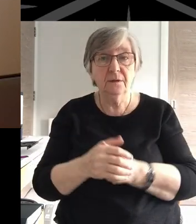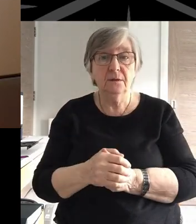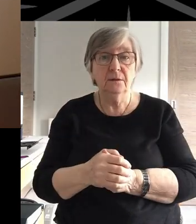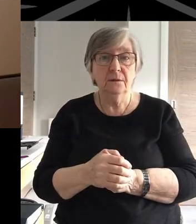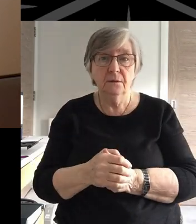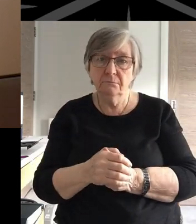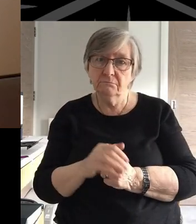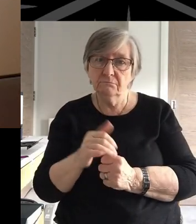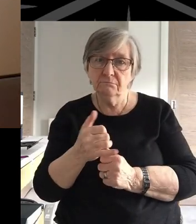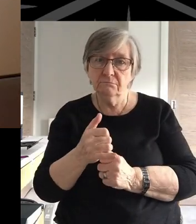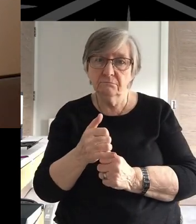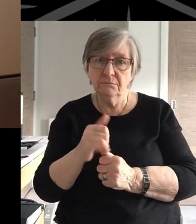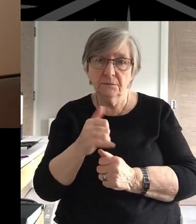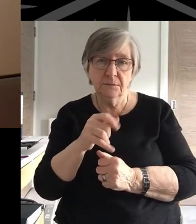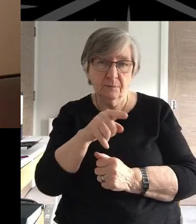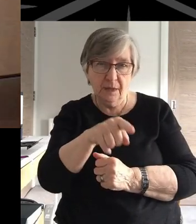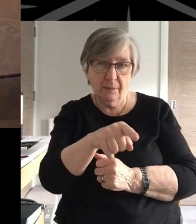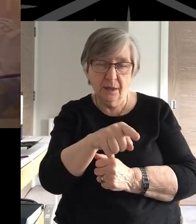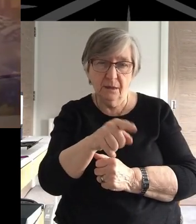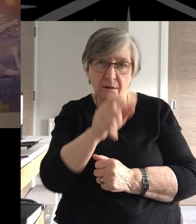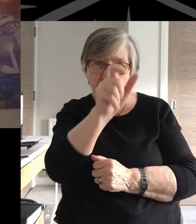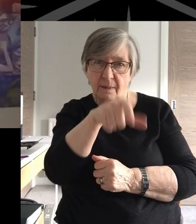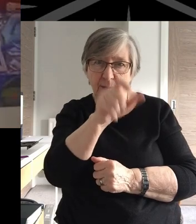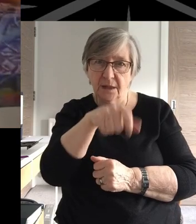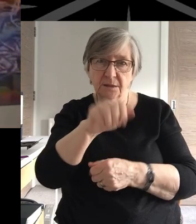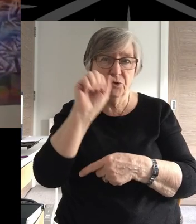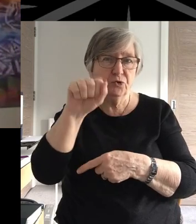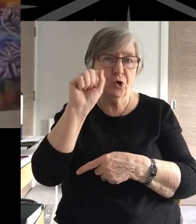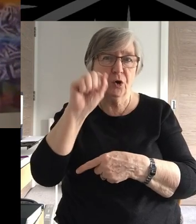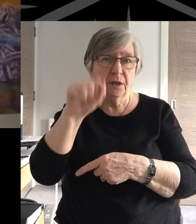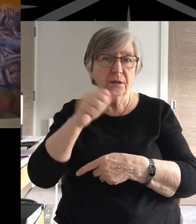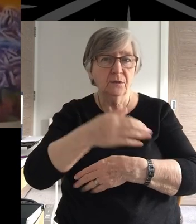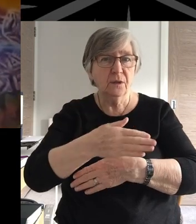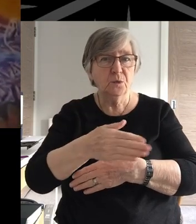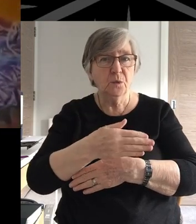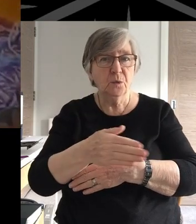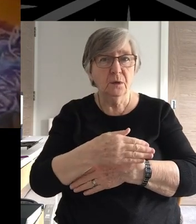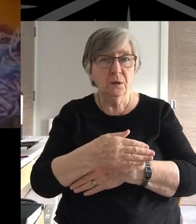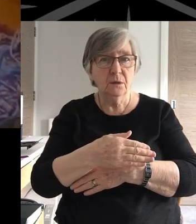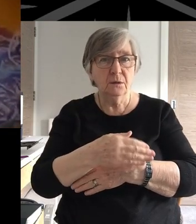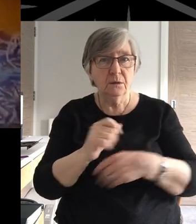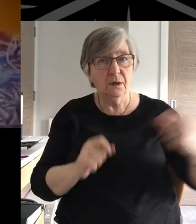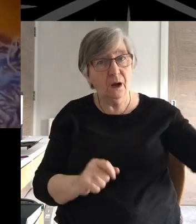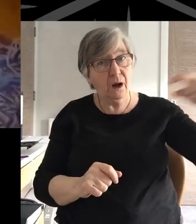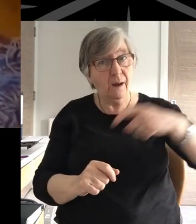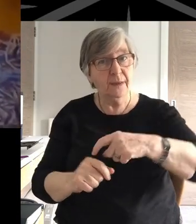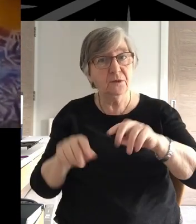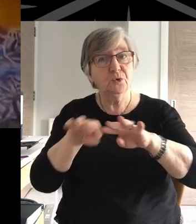Maybe he's the person knocking on the door, coming to earth.